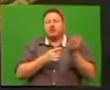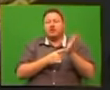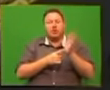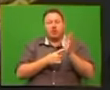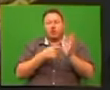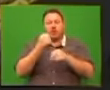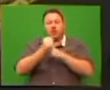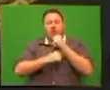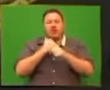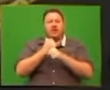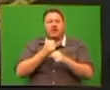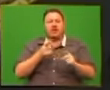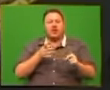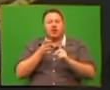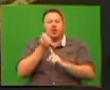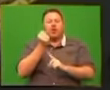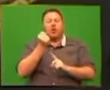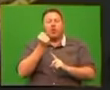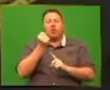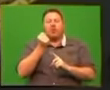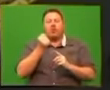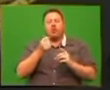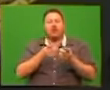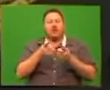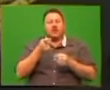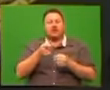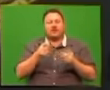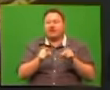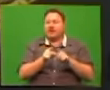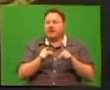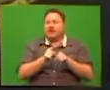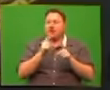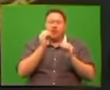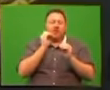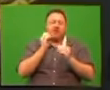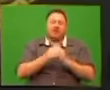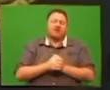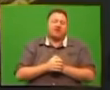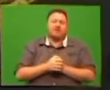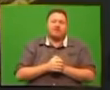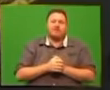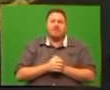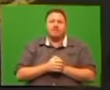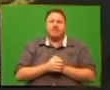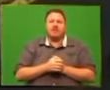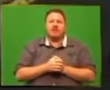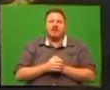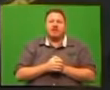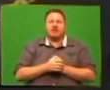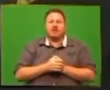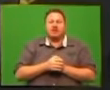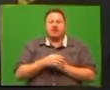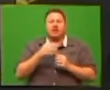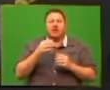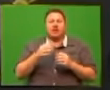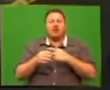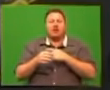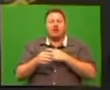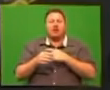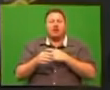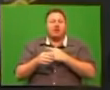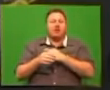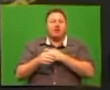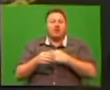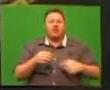The goals we set for dealing with the same are also obvious. Which president would not say they want the best schooling for